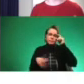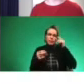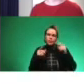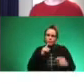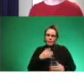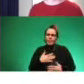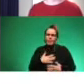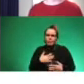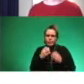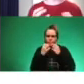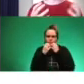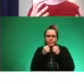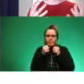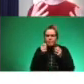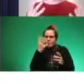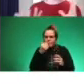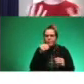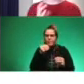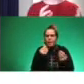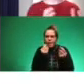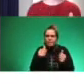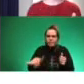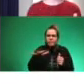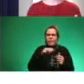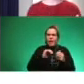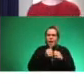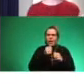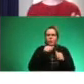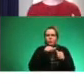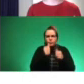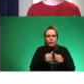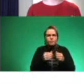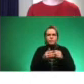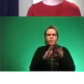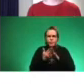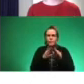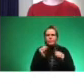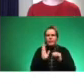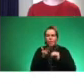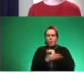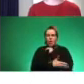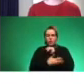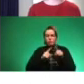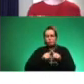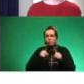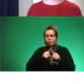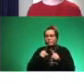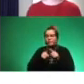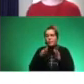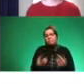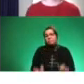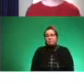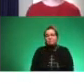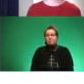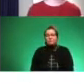the landscape and how it shapes communities and how it shapes our country. In different ways. So